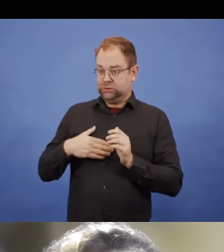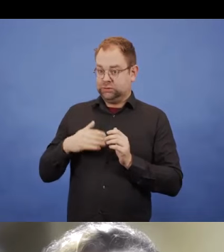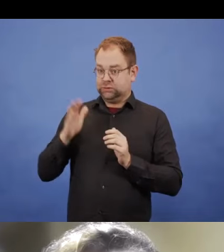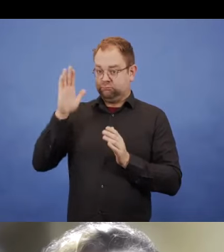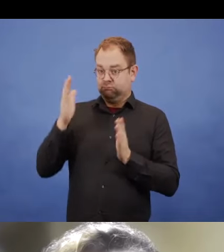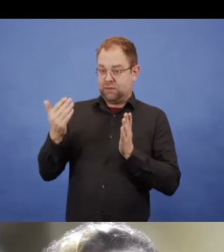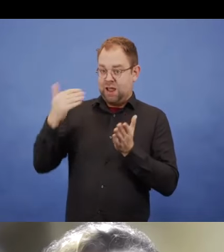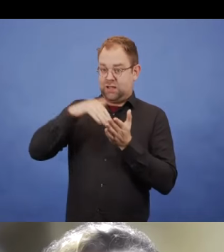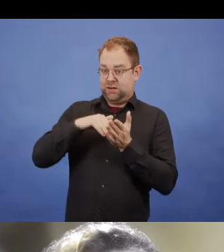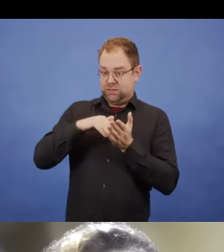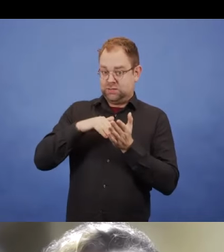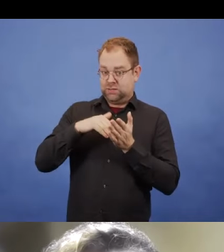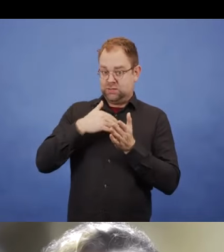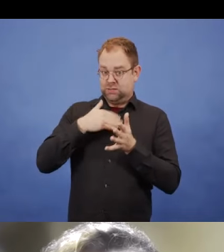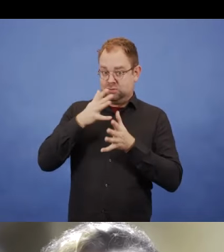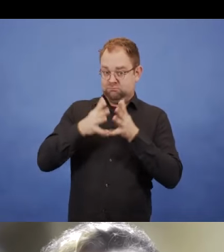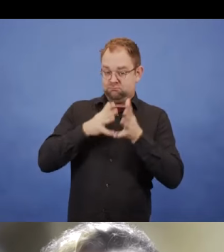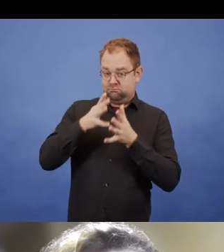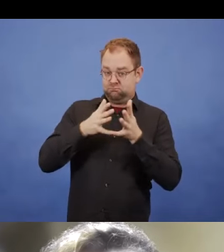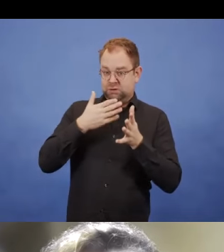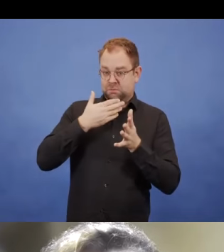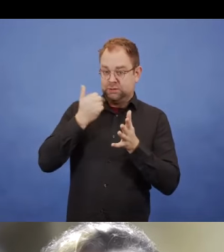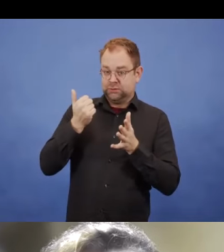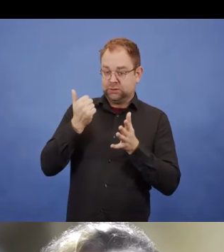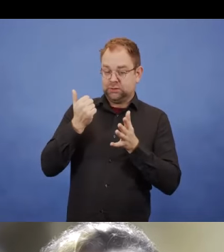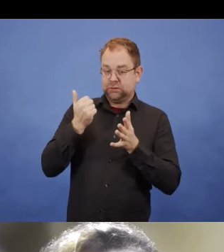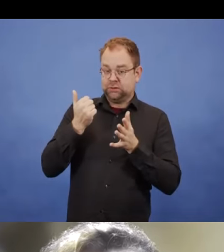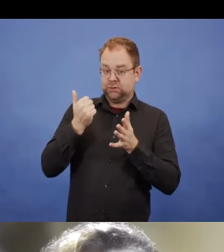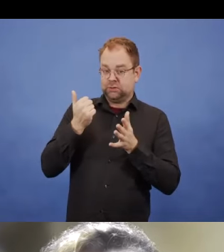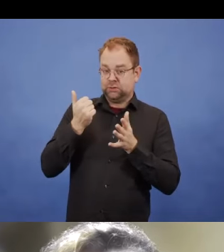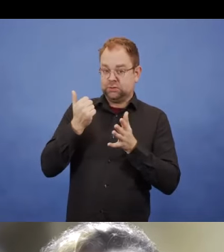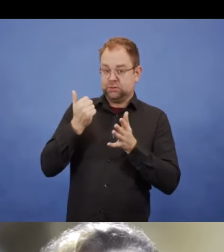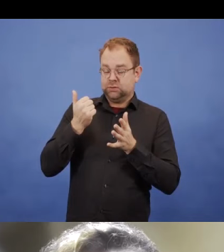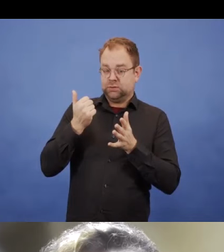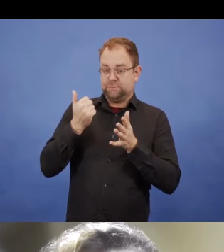esta diapositiva. Is it okay?